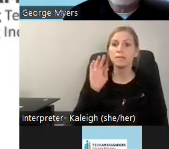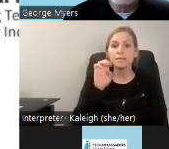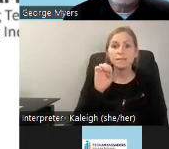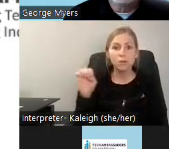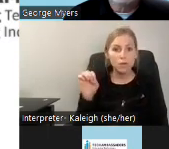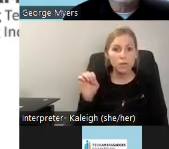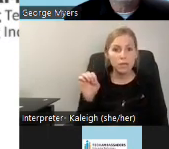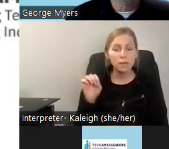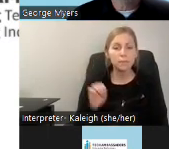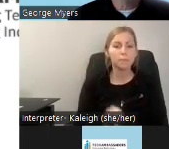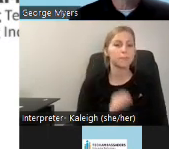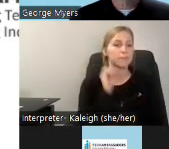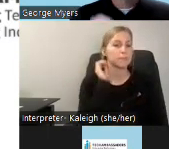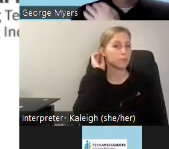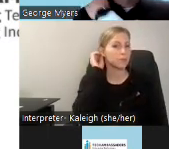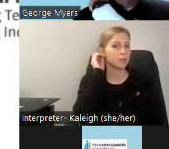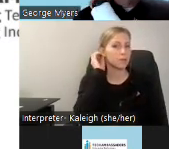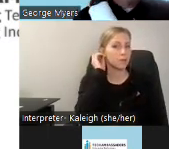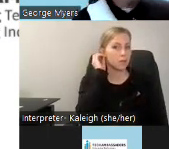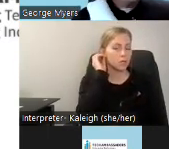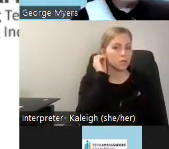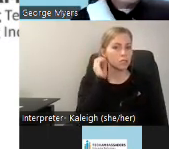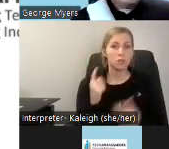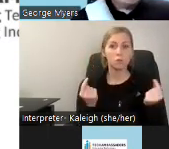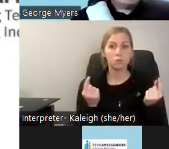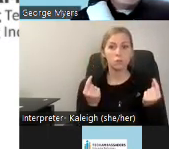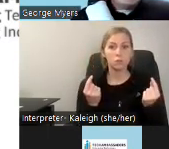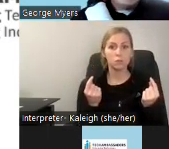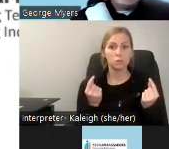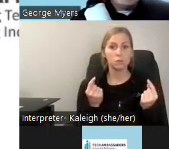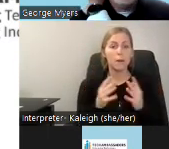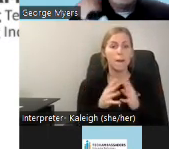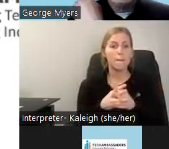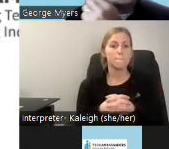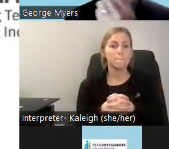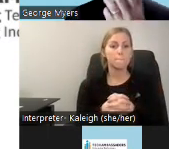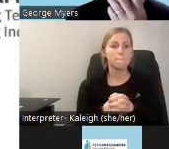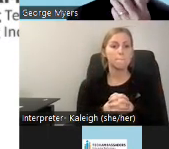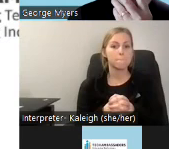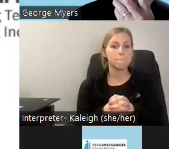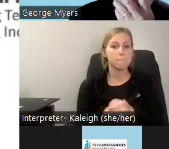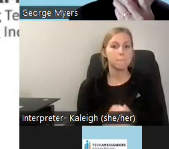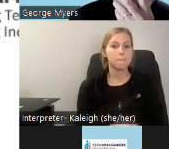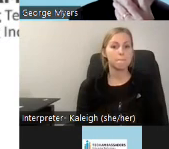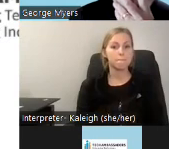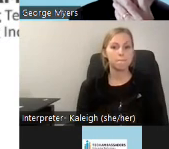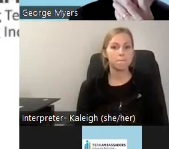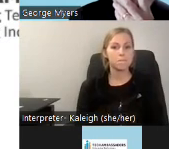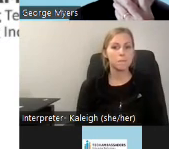how you, like, what it does is you can